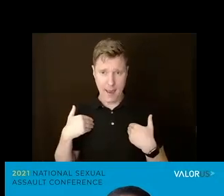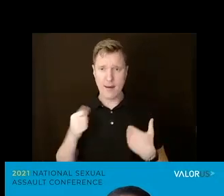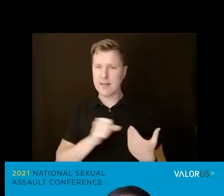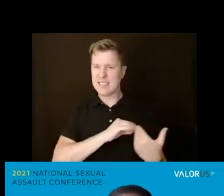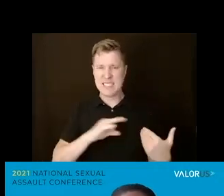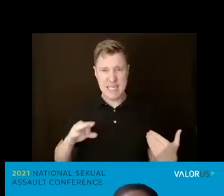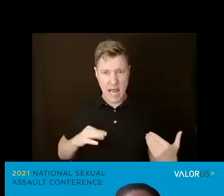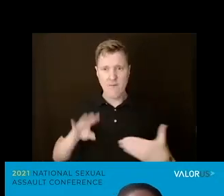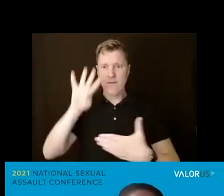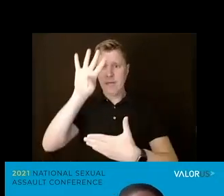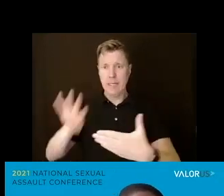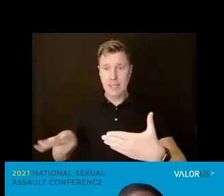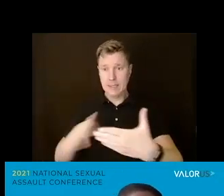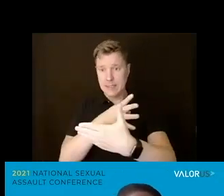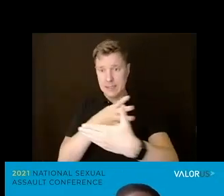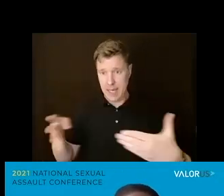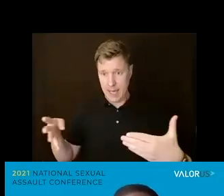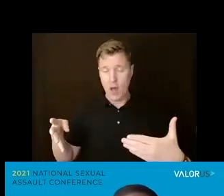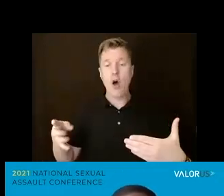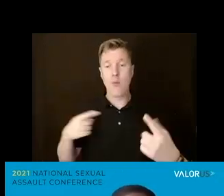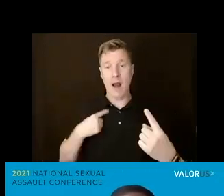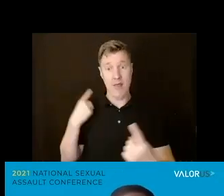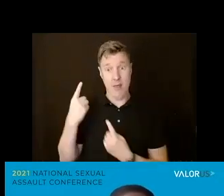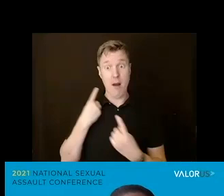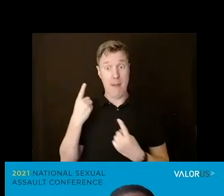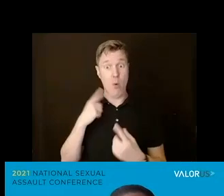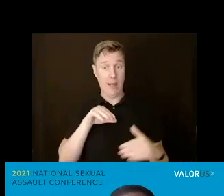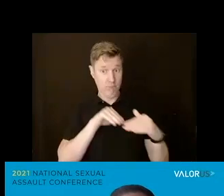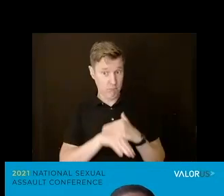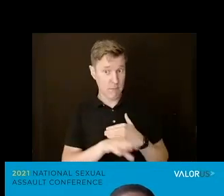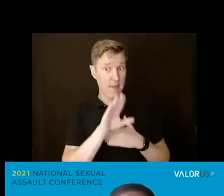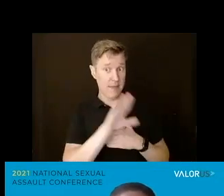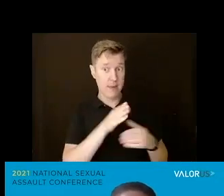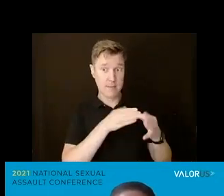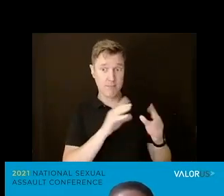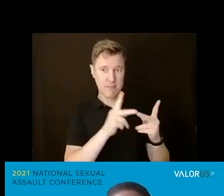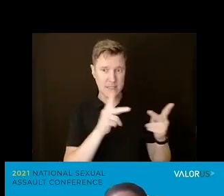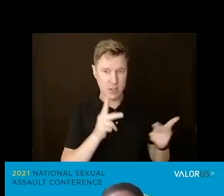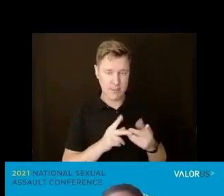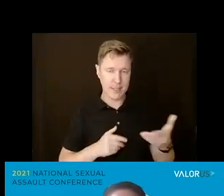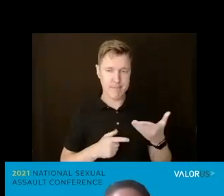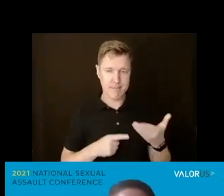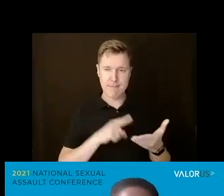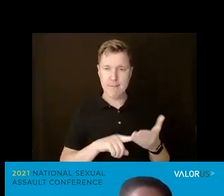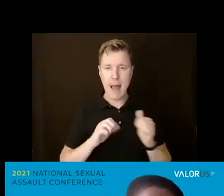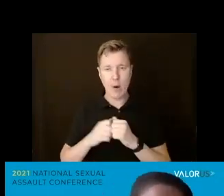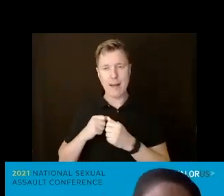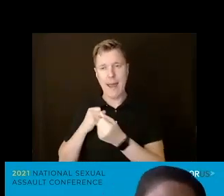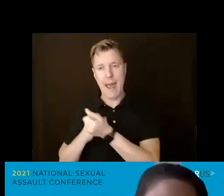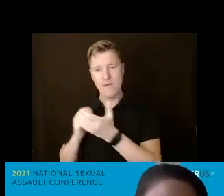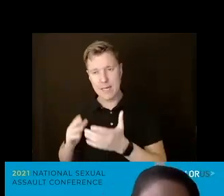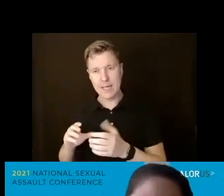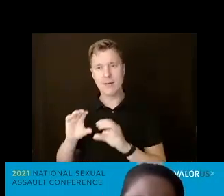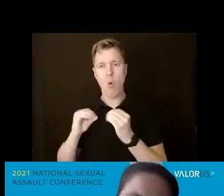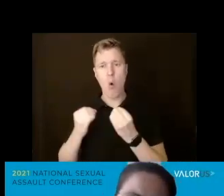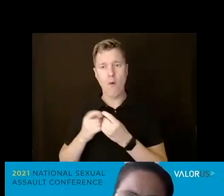that, you know, I thought about when I came into this leadership position. How could an advocate, how could an office manager,